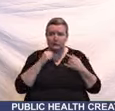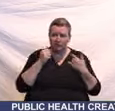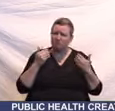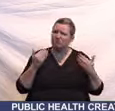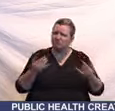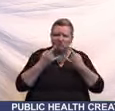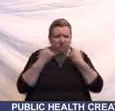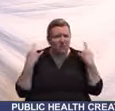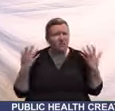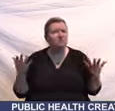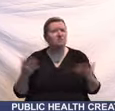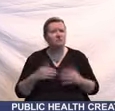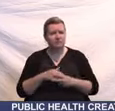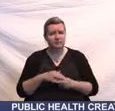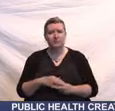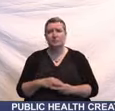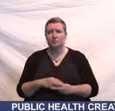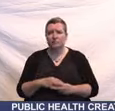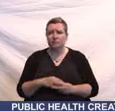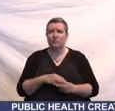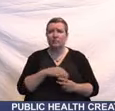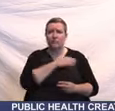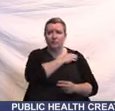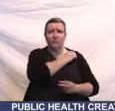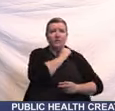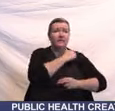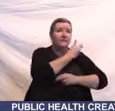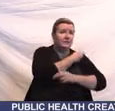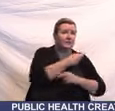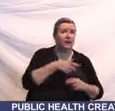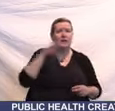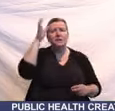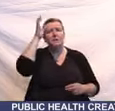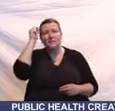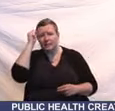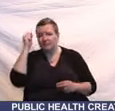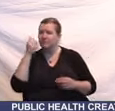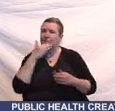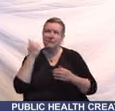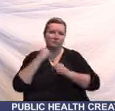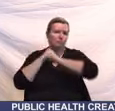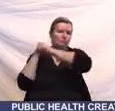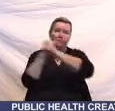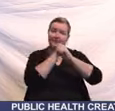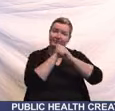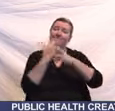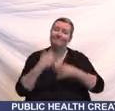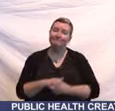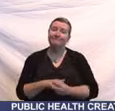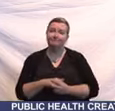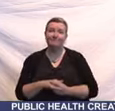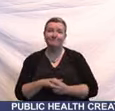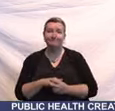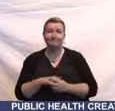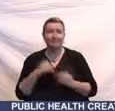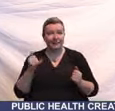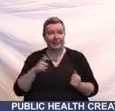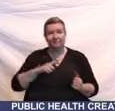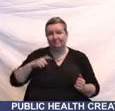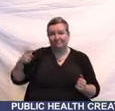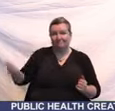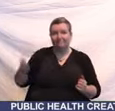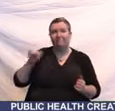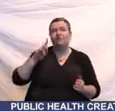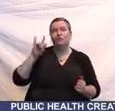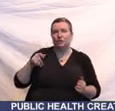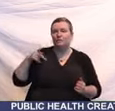Vaccination and common sense are the best protections that we have. With that, please help me welcome the woman who needs no introduction, the Commissioner